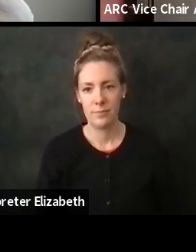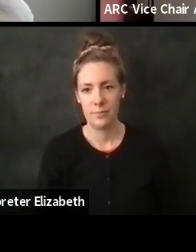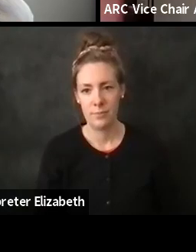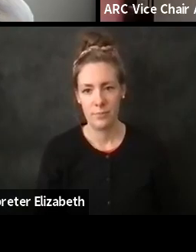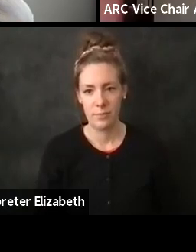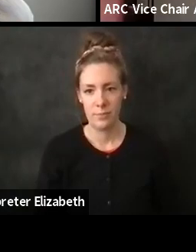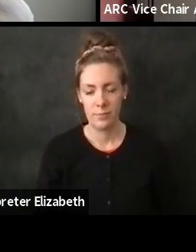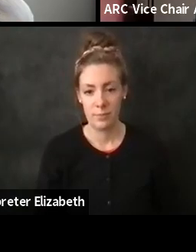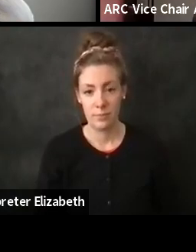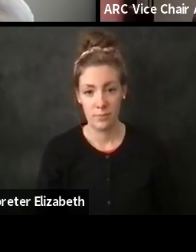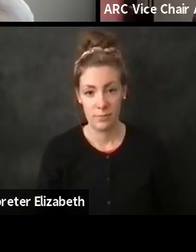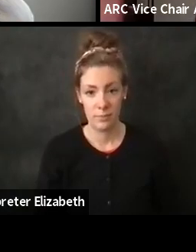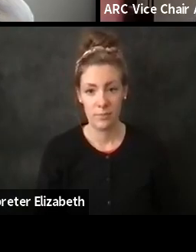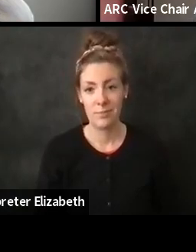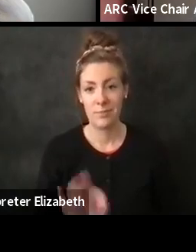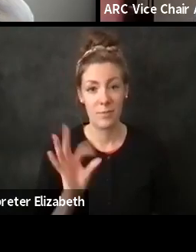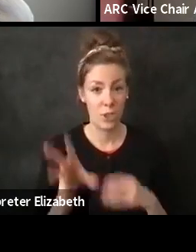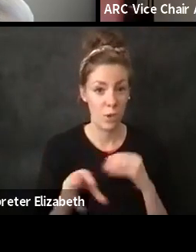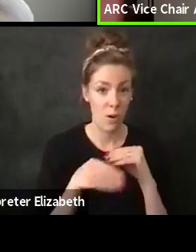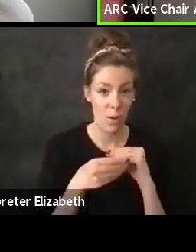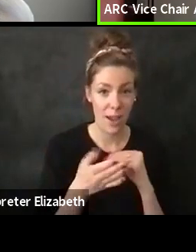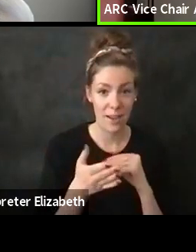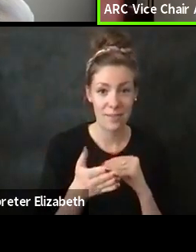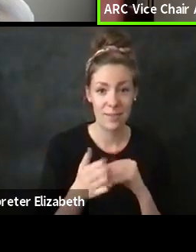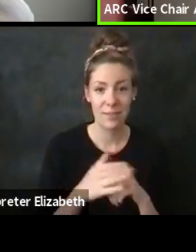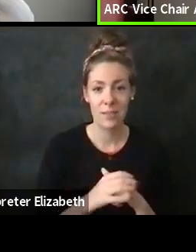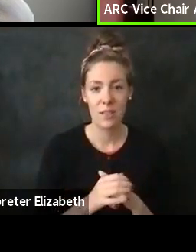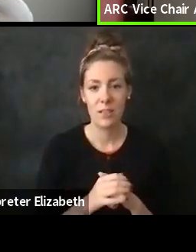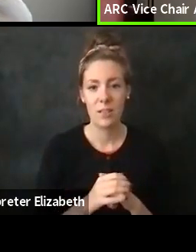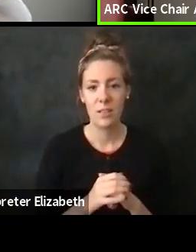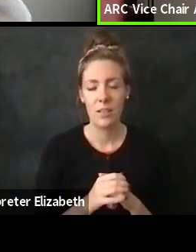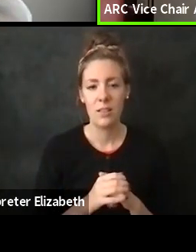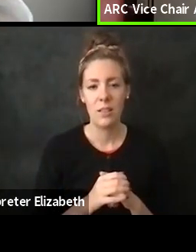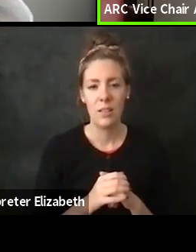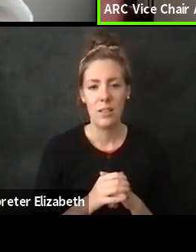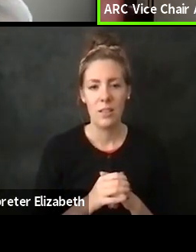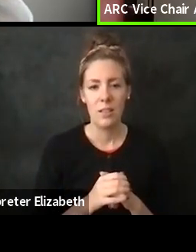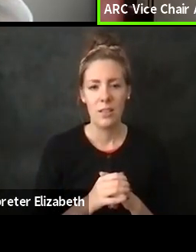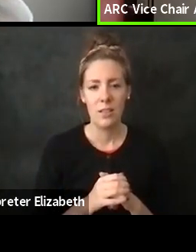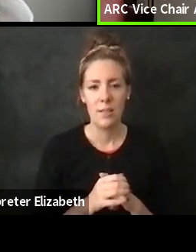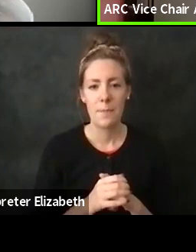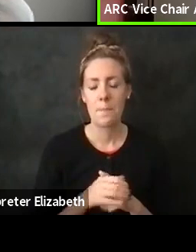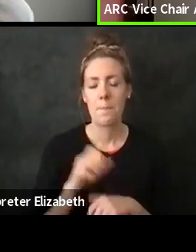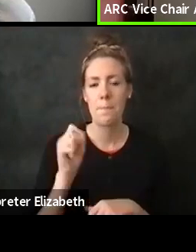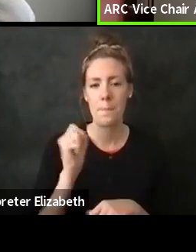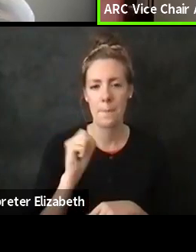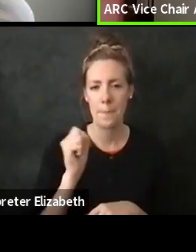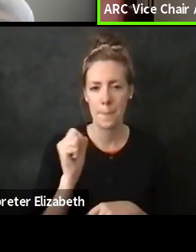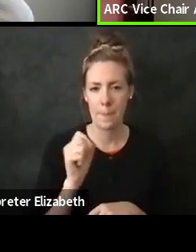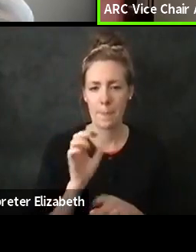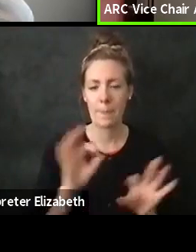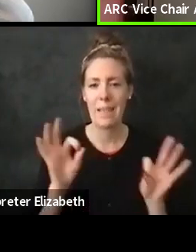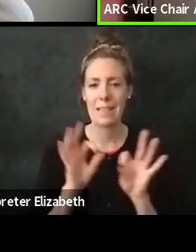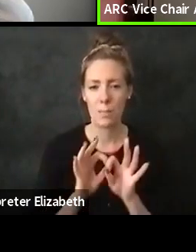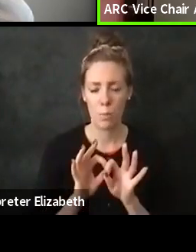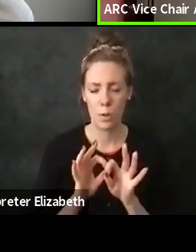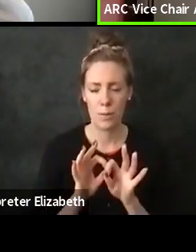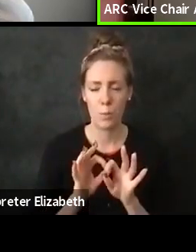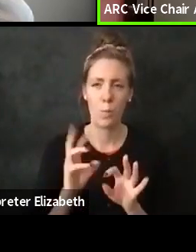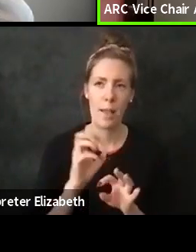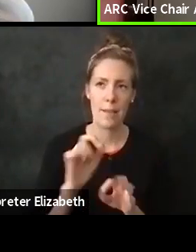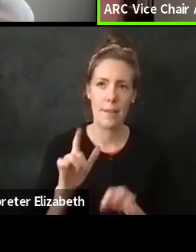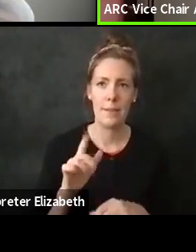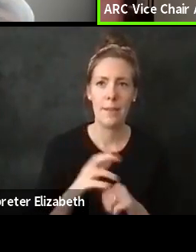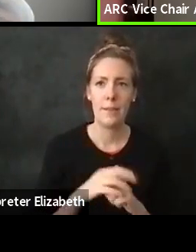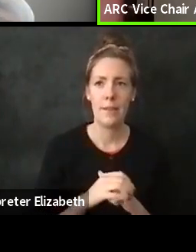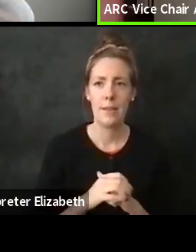Anything to add to that, Vice Chair Horta? Sure, yes. It's important to, so the commissioners and the